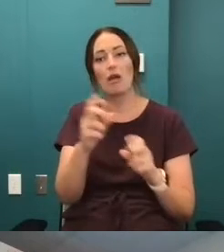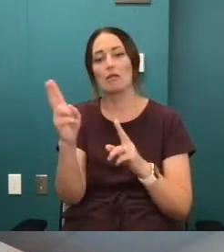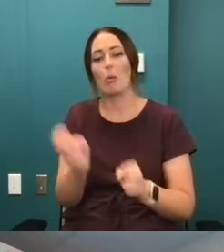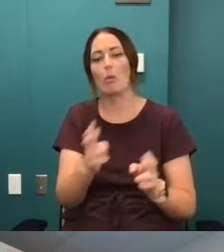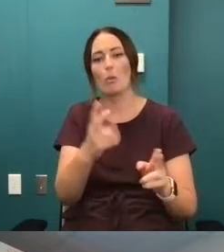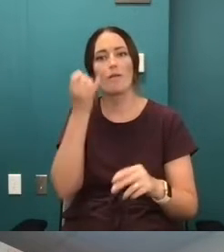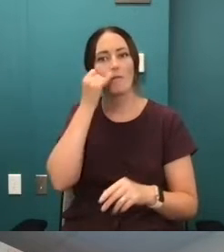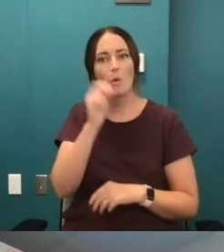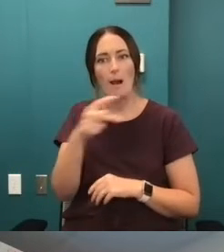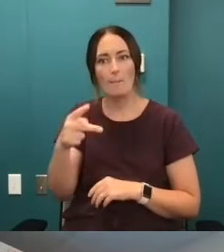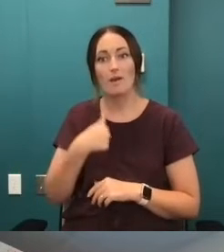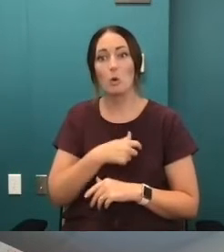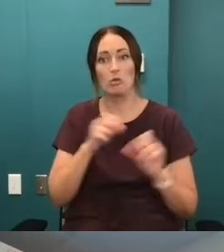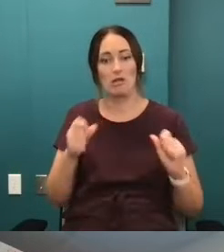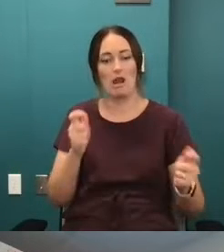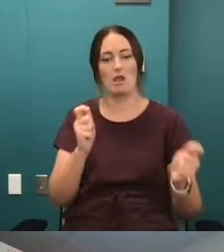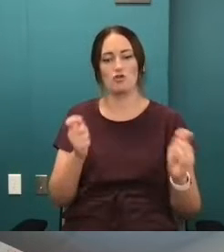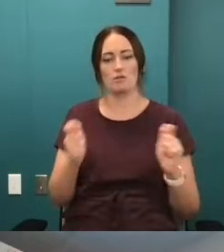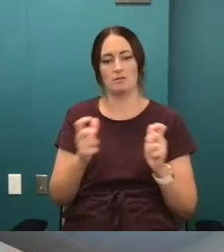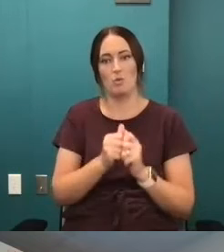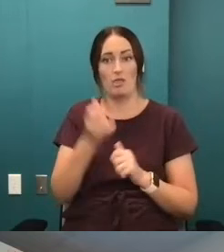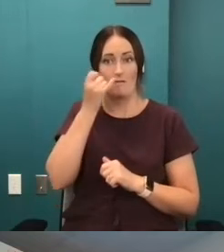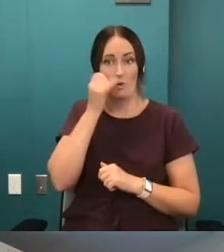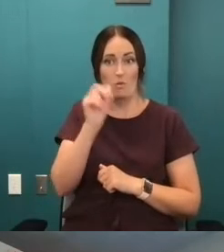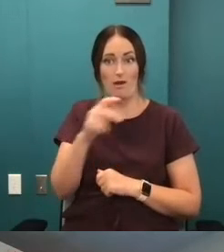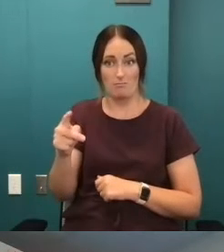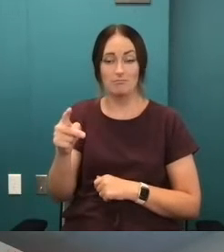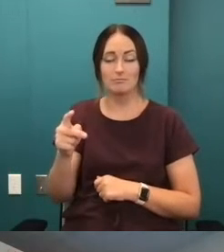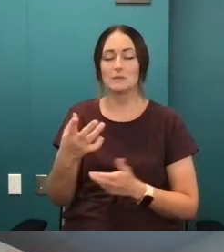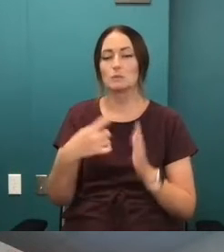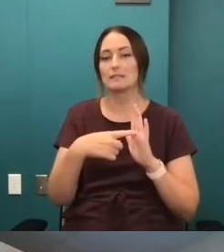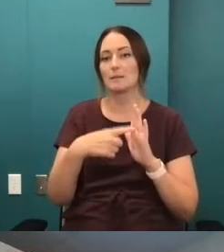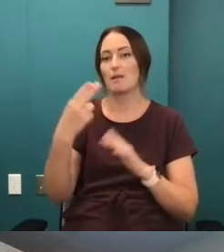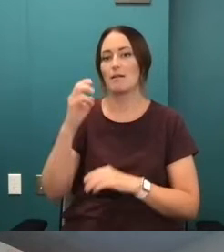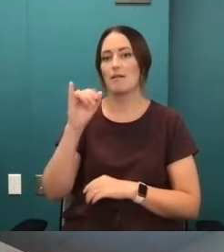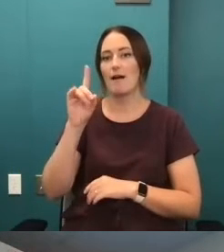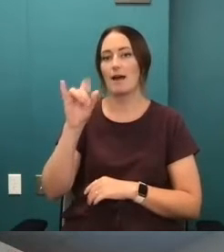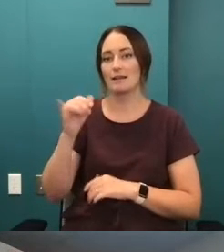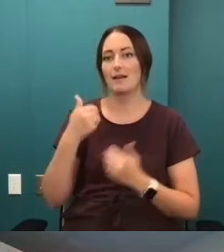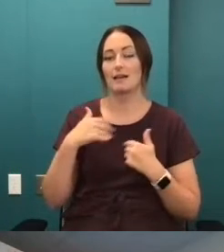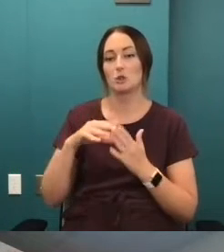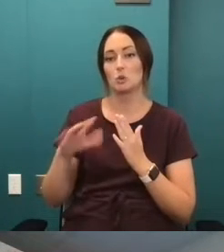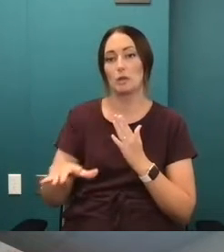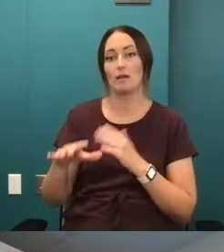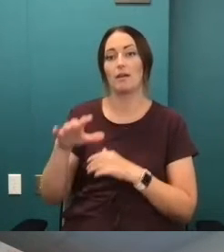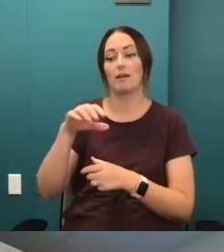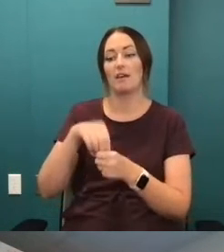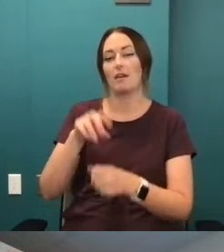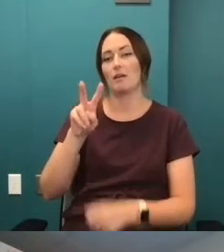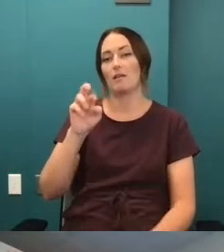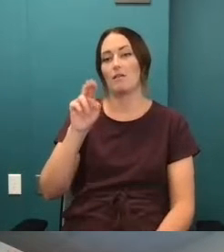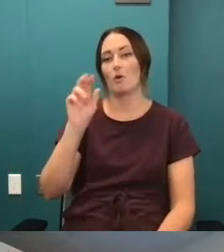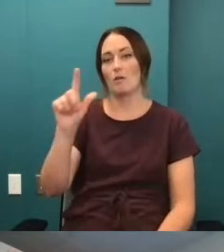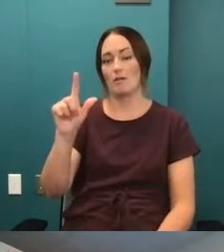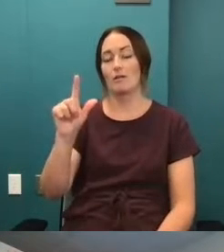adjust the hearing aid with the phone app. So for example, Heidi has a student in Vernal, and